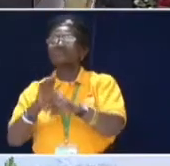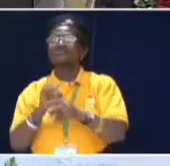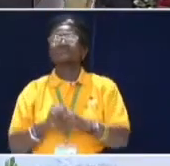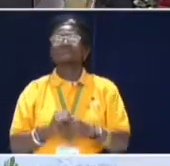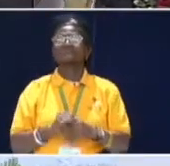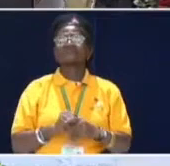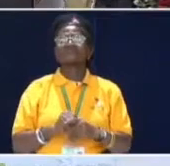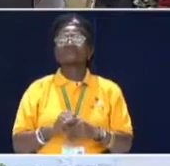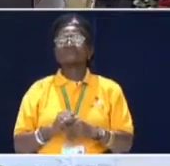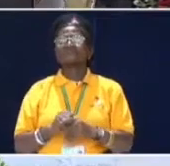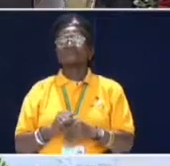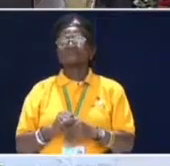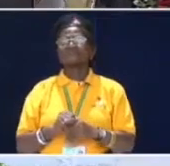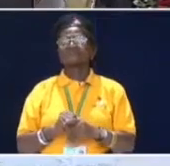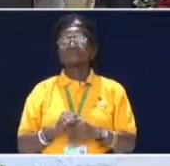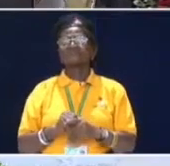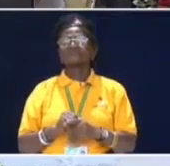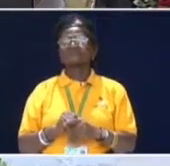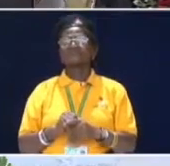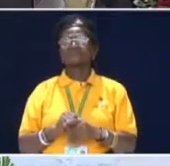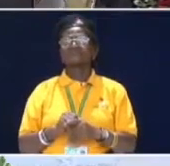And told the